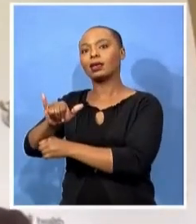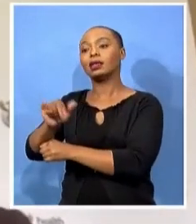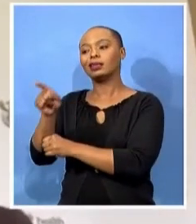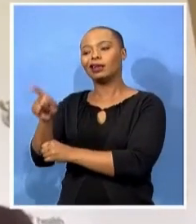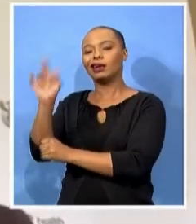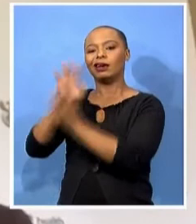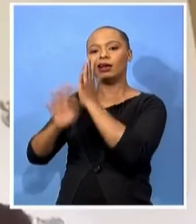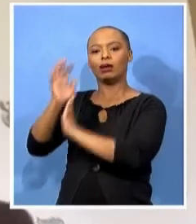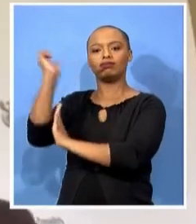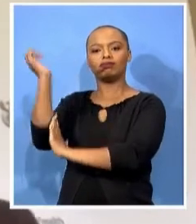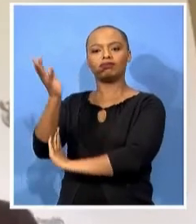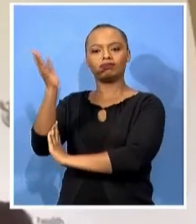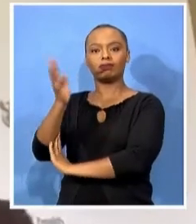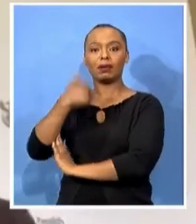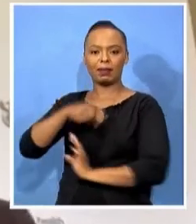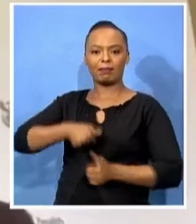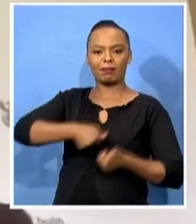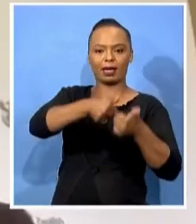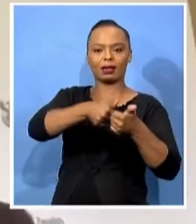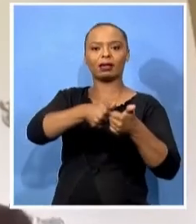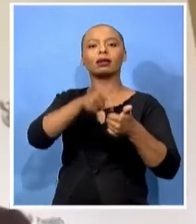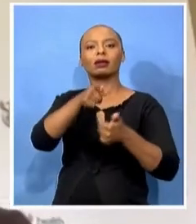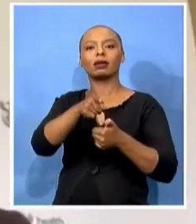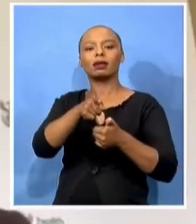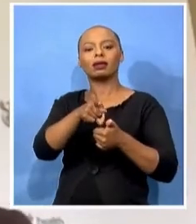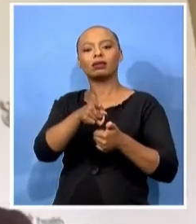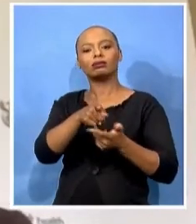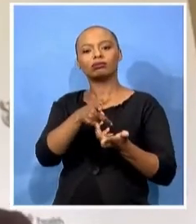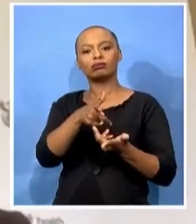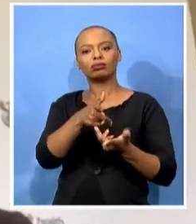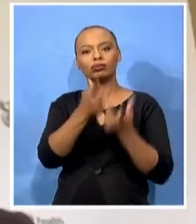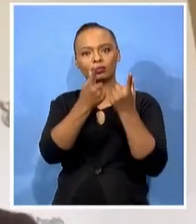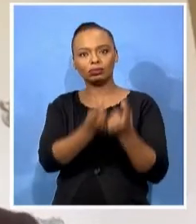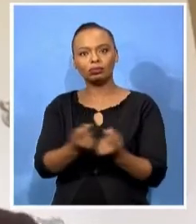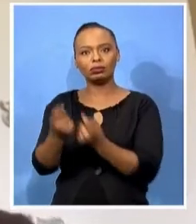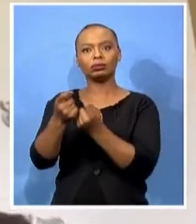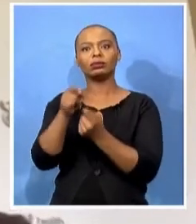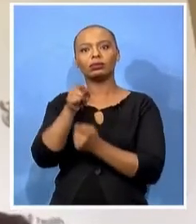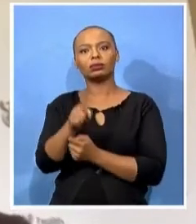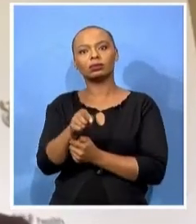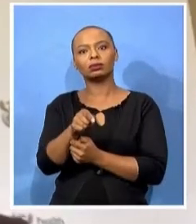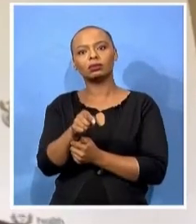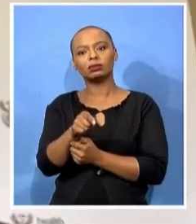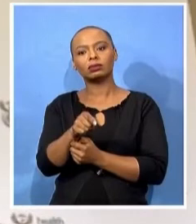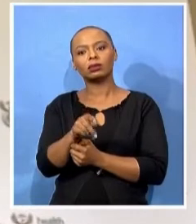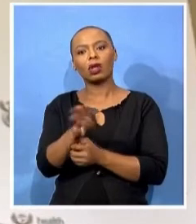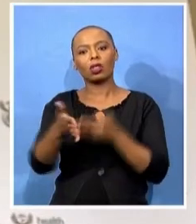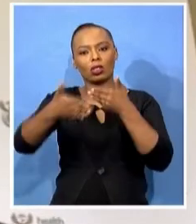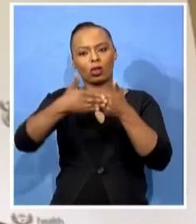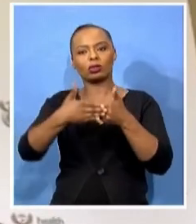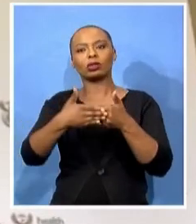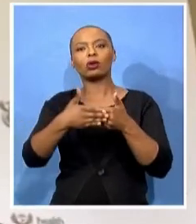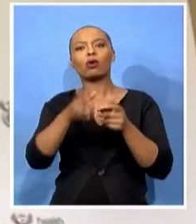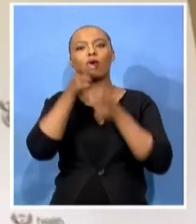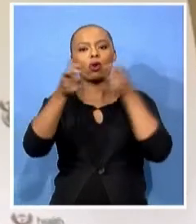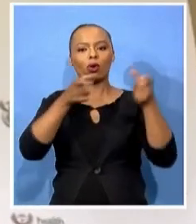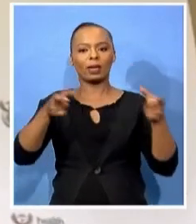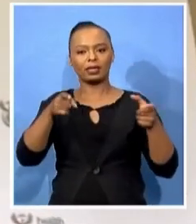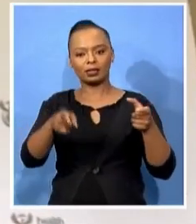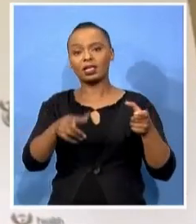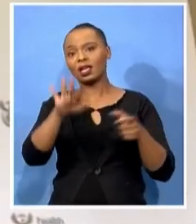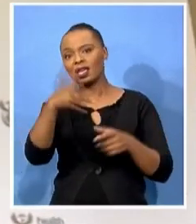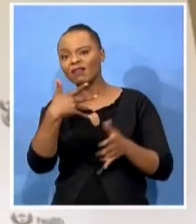to make concrete, to make the closing comments. And if there's anything that I need to also clarify,